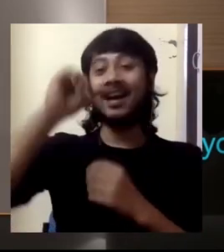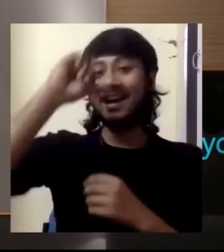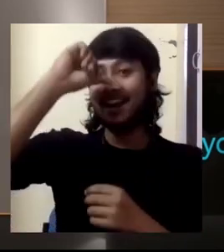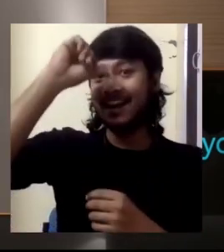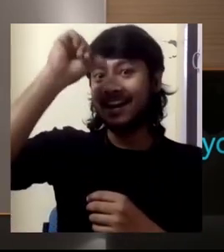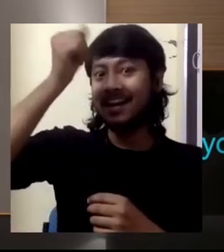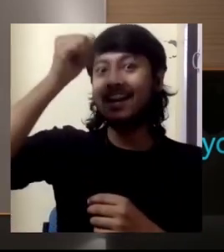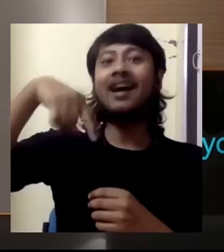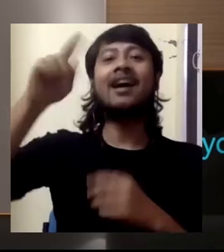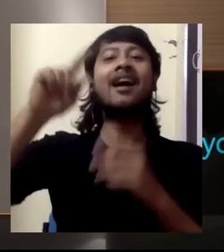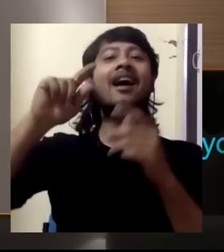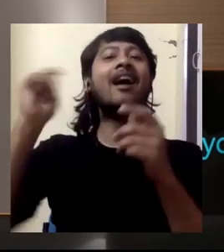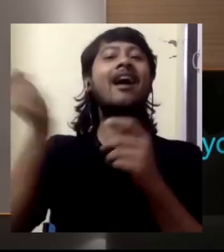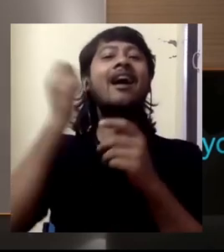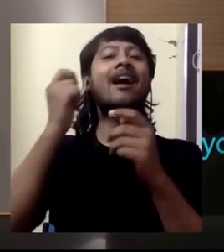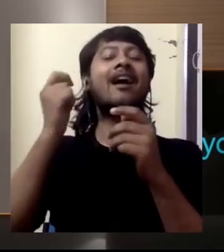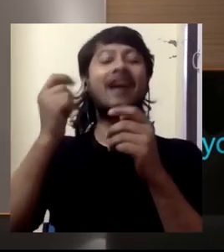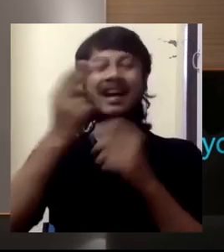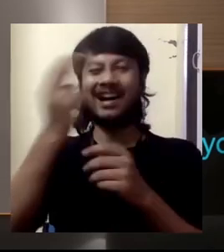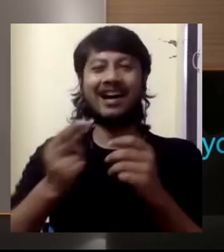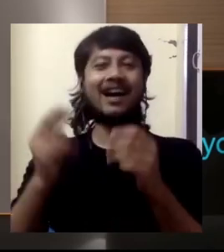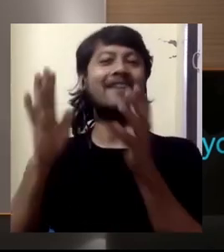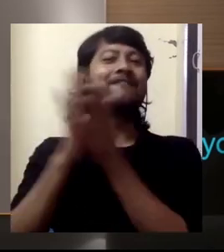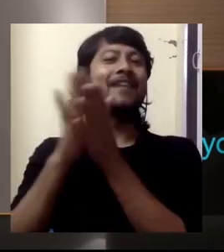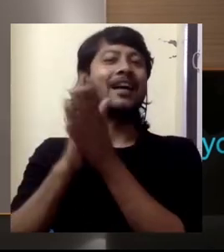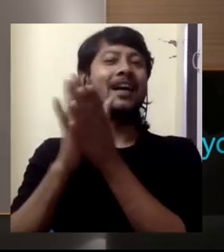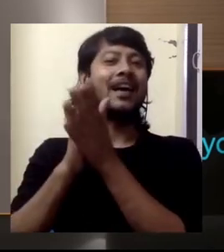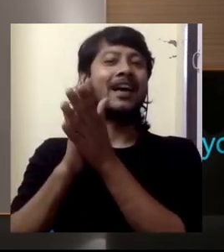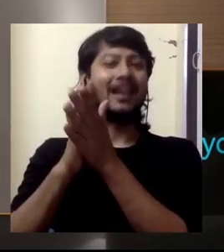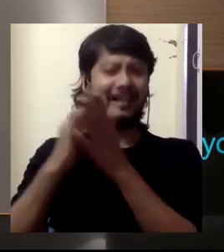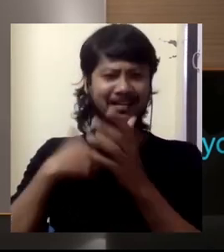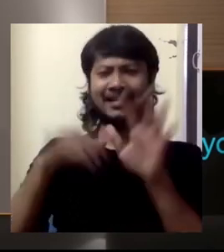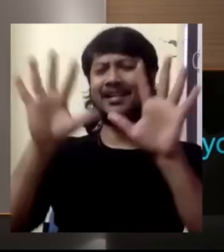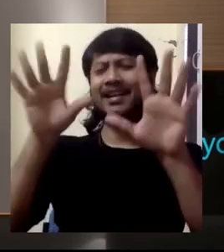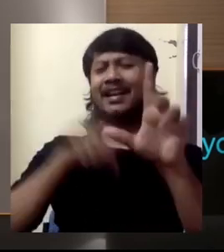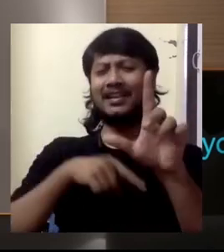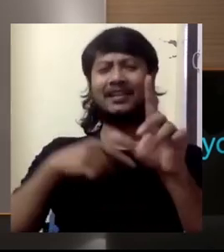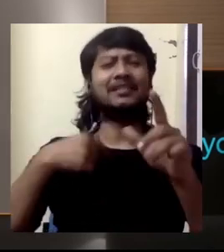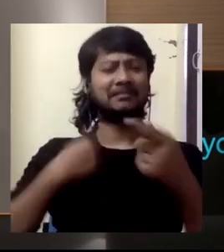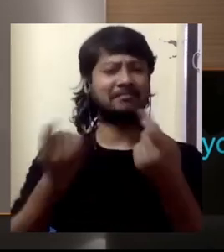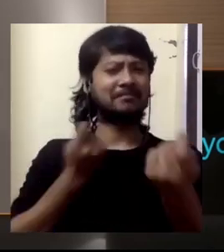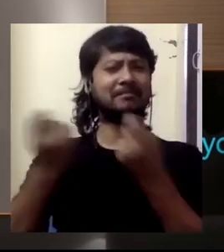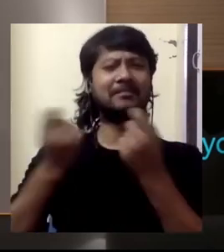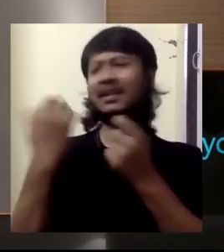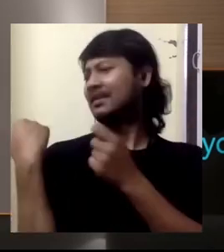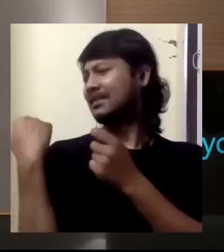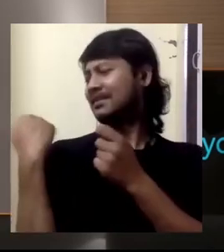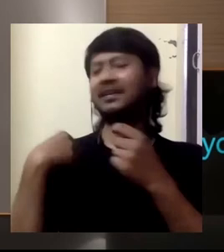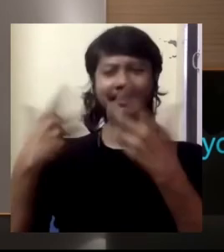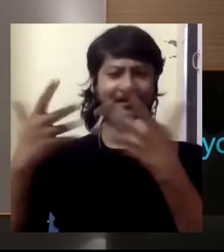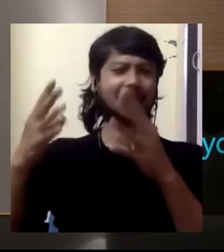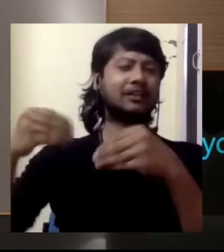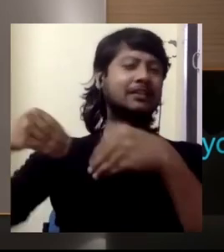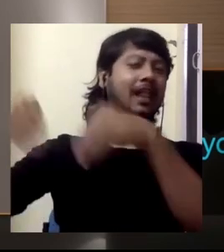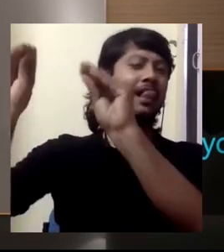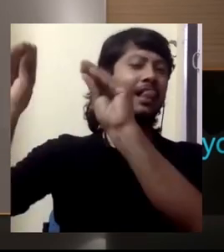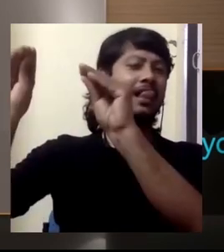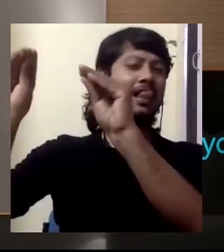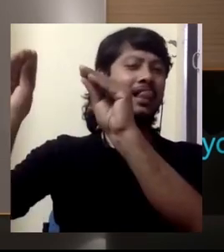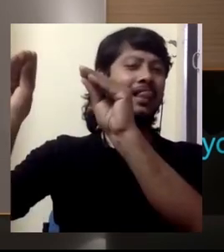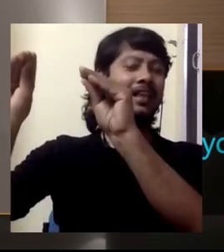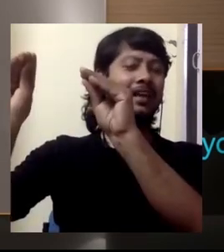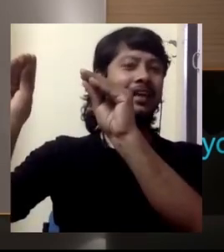to move to my life and passion in mental health. Just the ability to be able to do that.